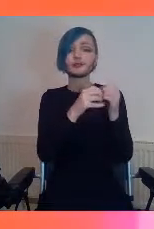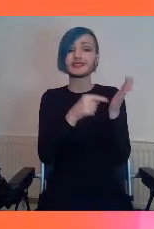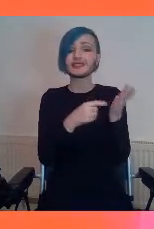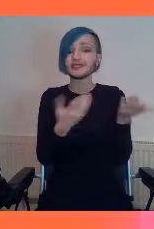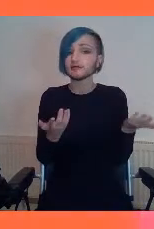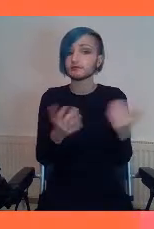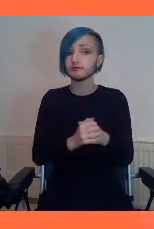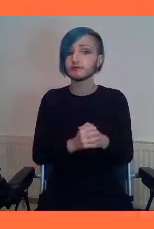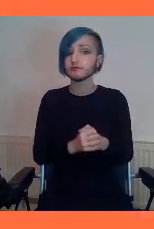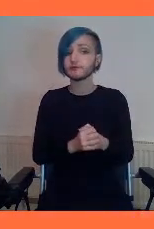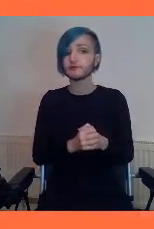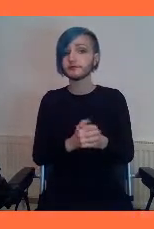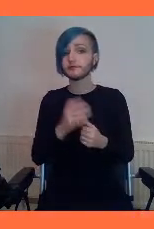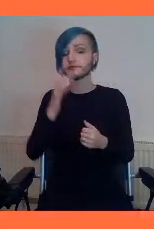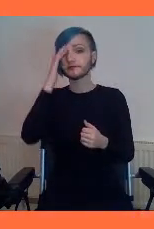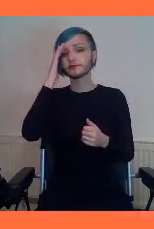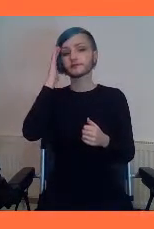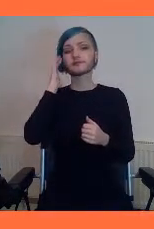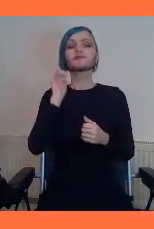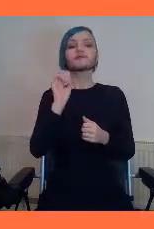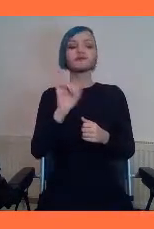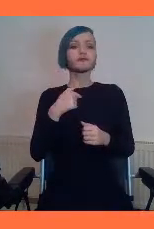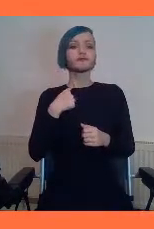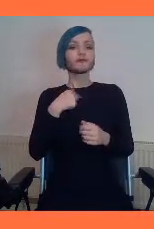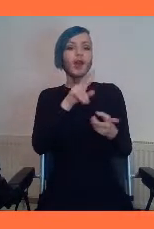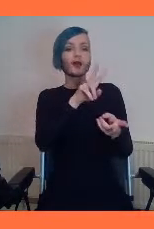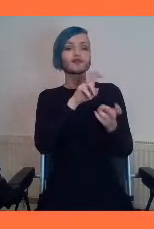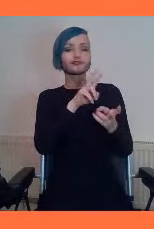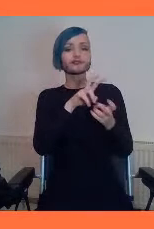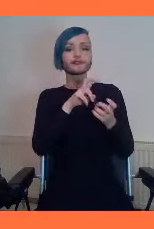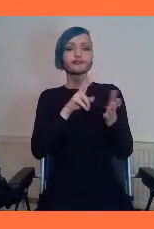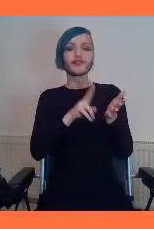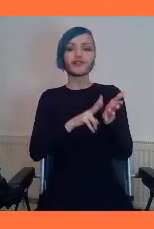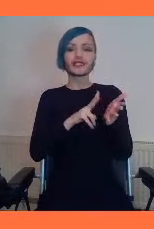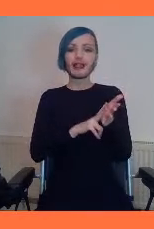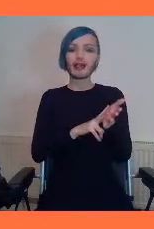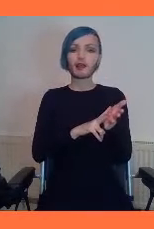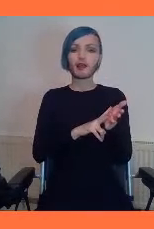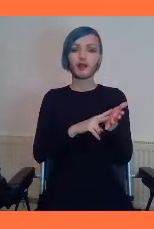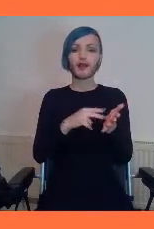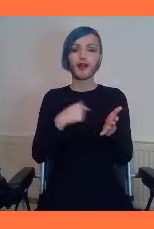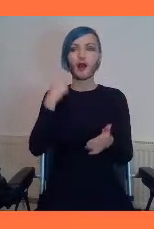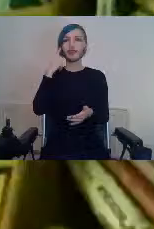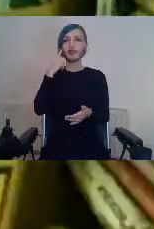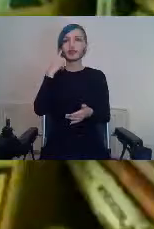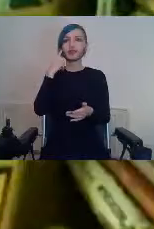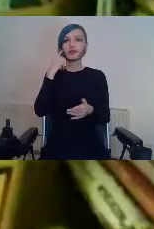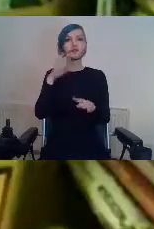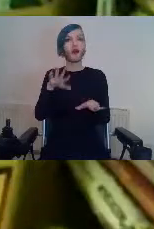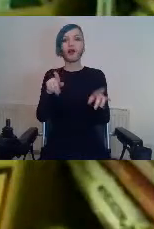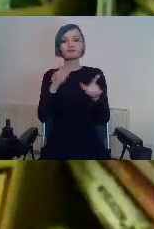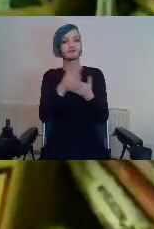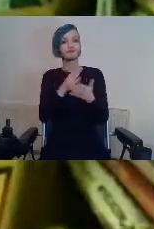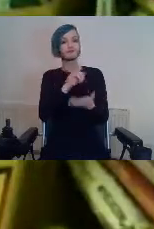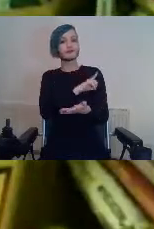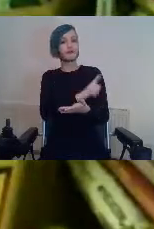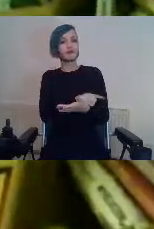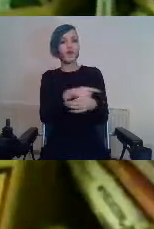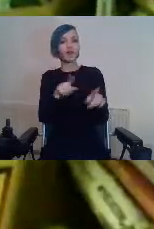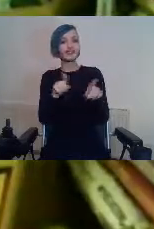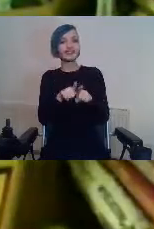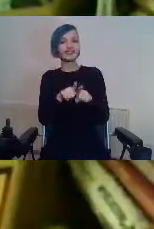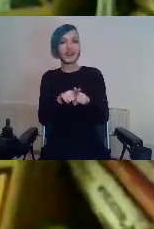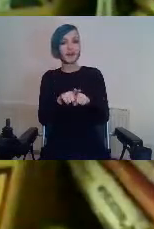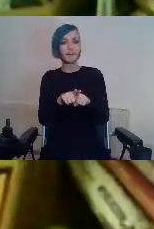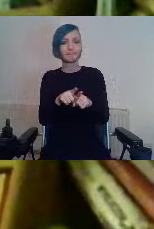Yes, when I was listening to Vitalina, I thought that I was listening about Poland, but unfortunately a few